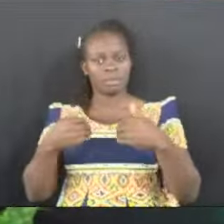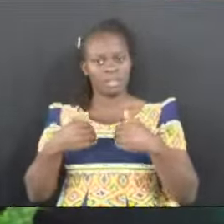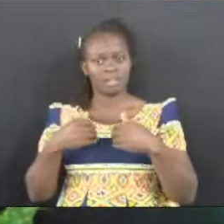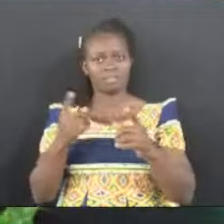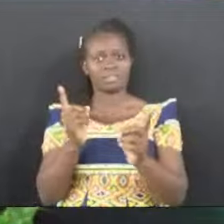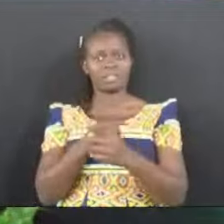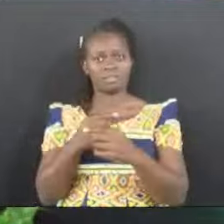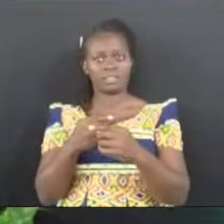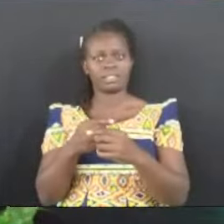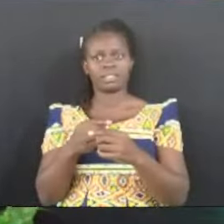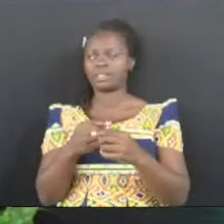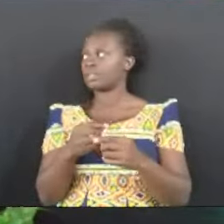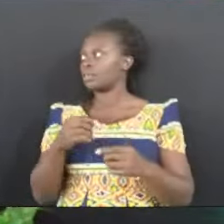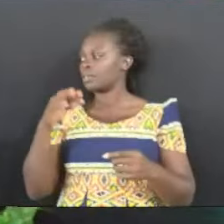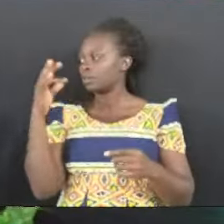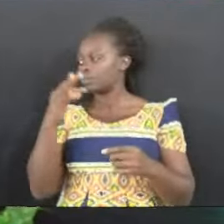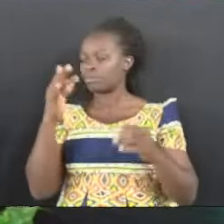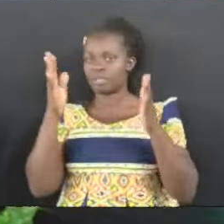way?